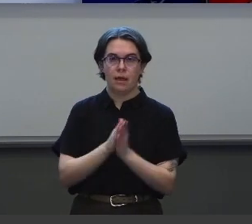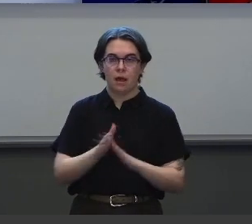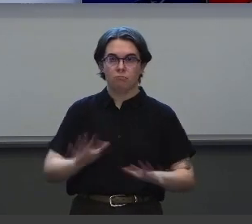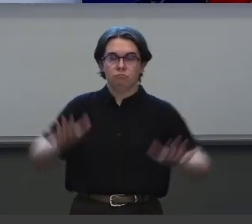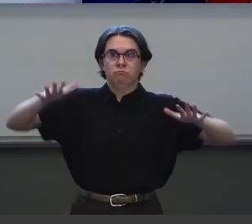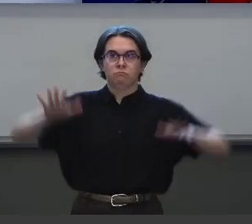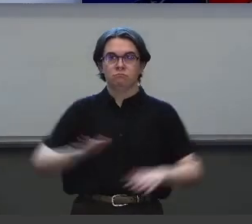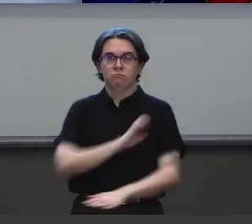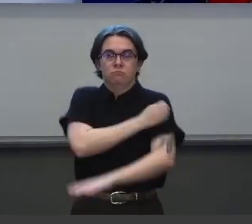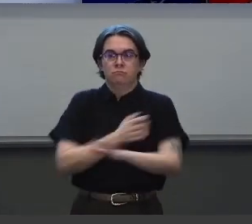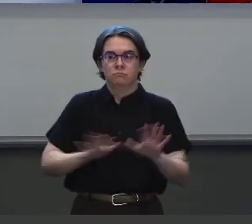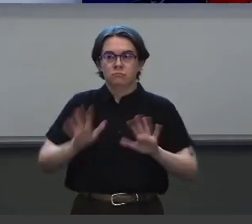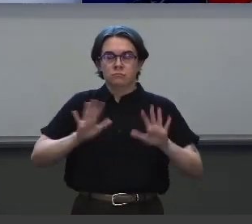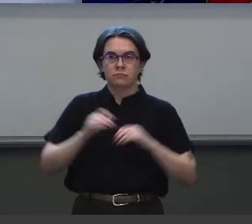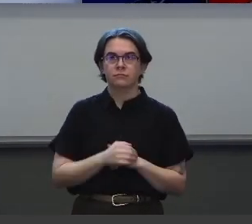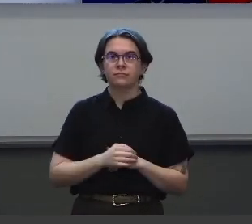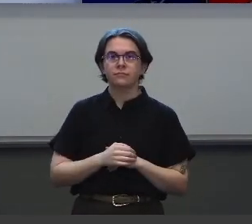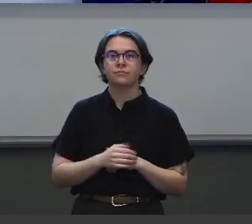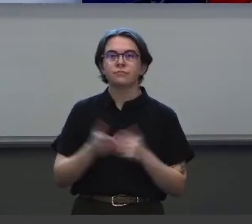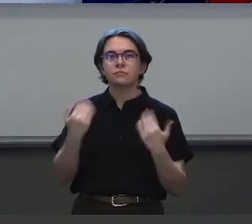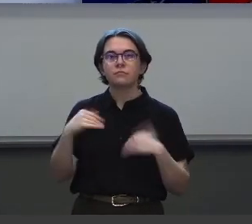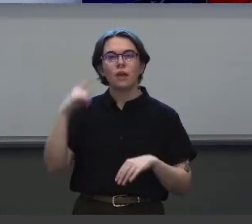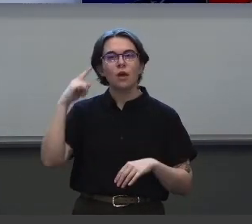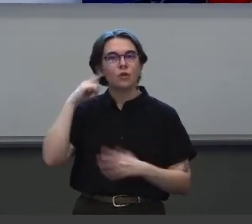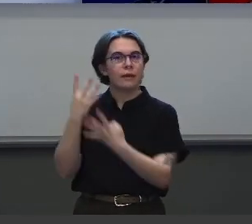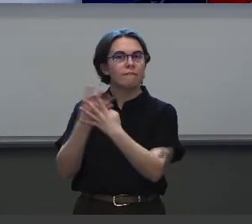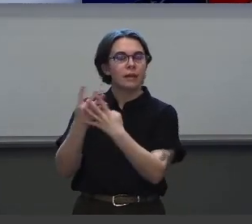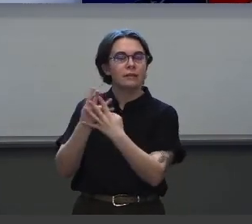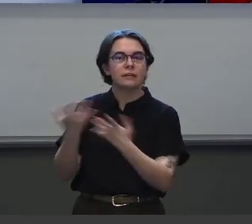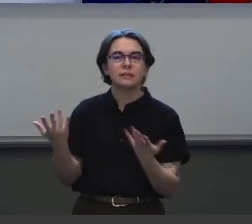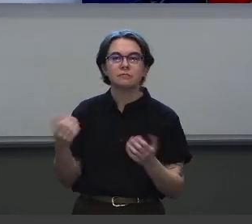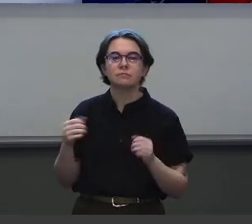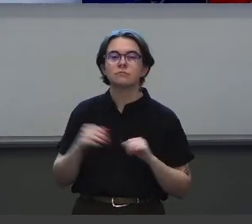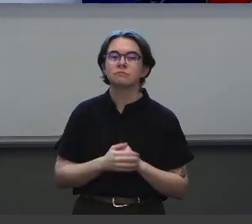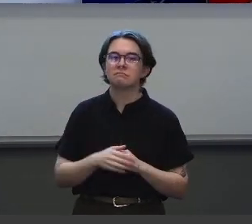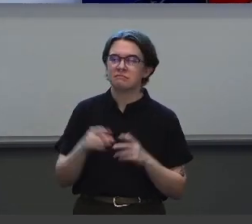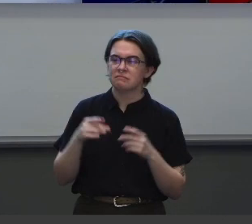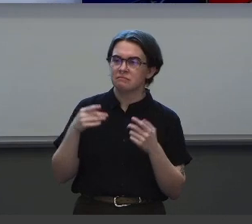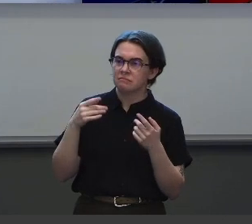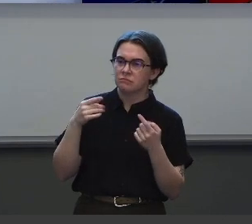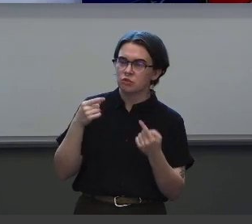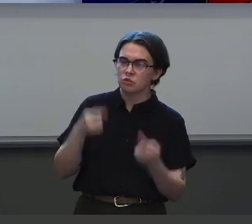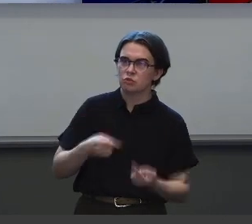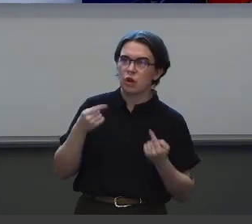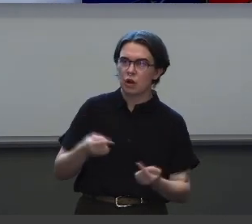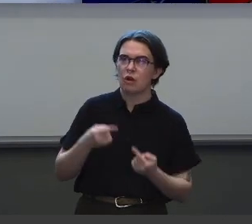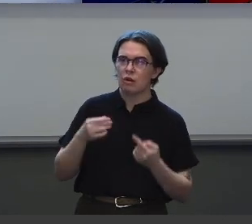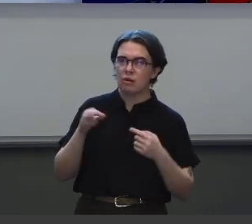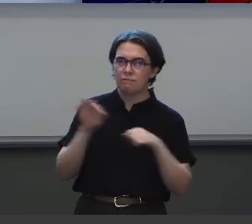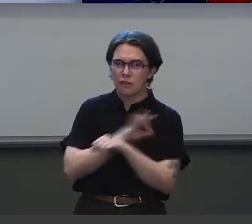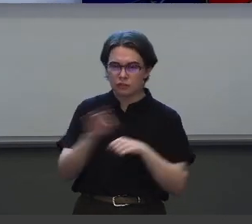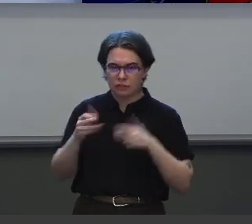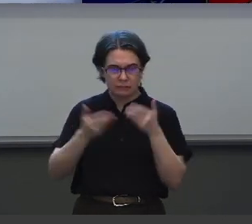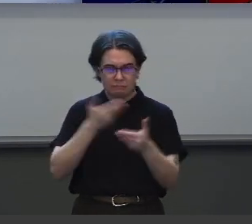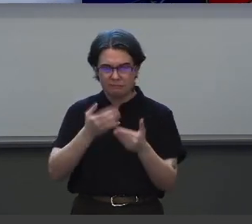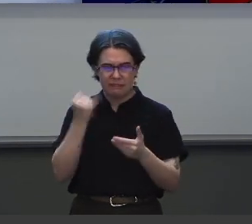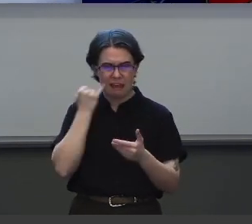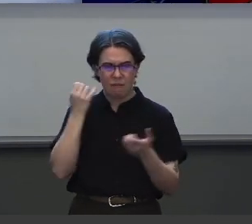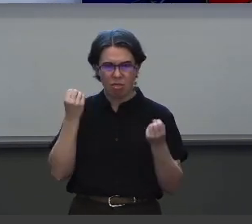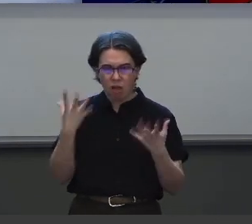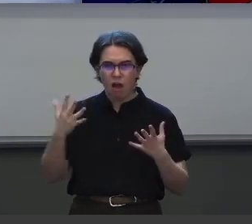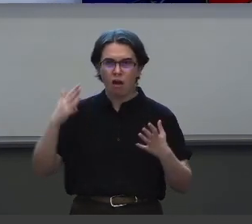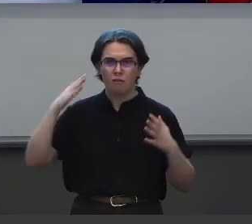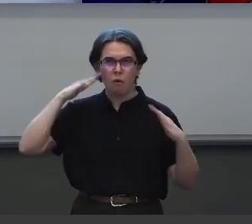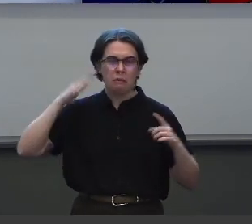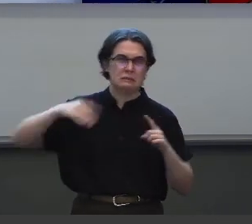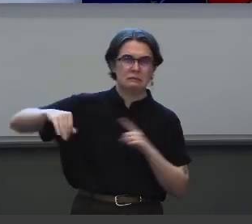For auditory filtering, questions were like, is distracted or has trouble functioning if there's a lot of noise around? Doesn't respond